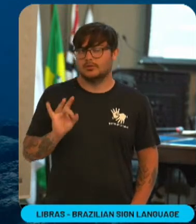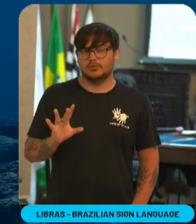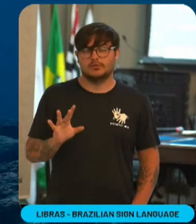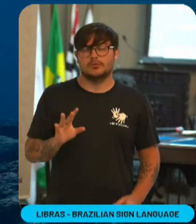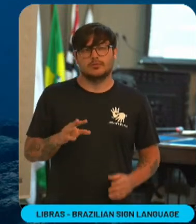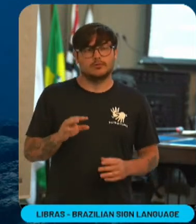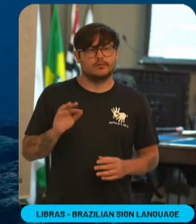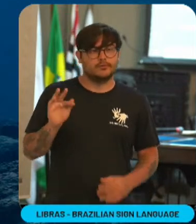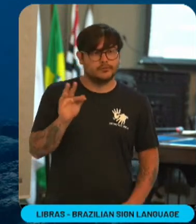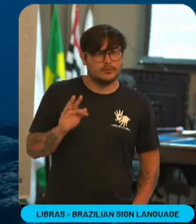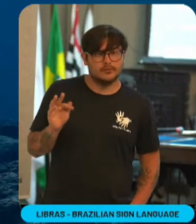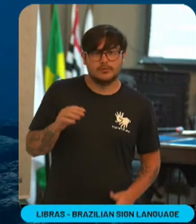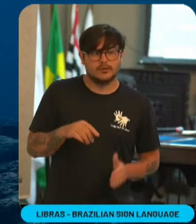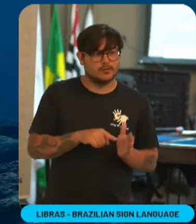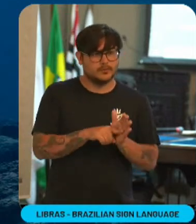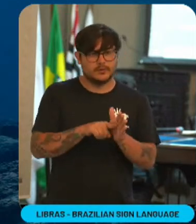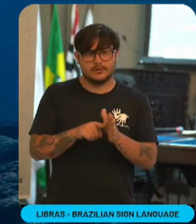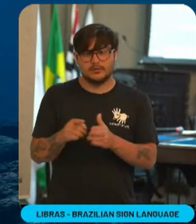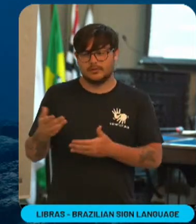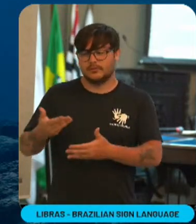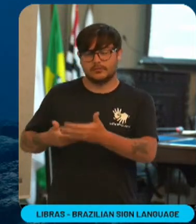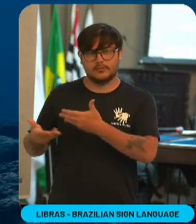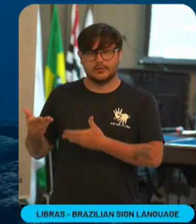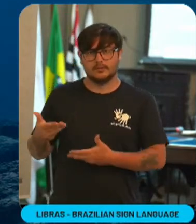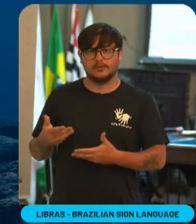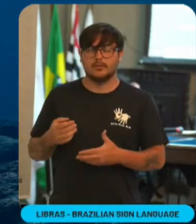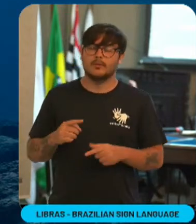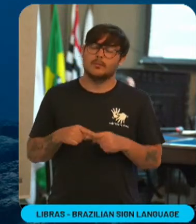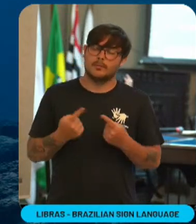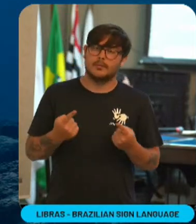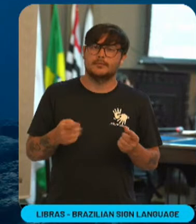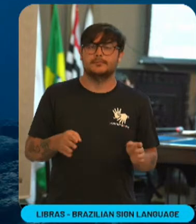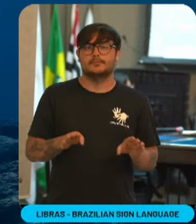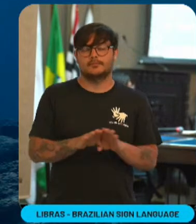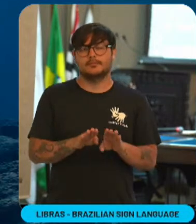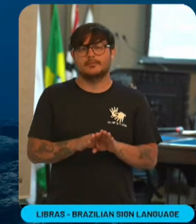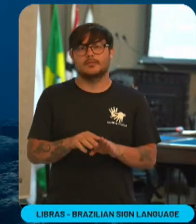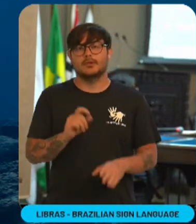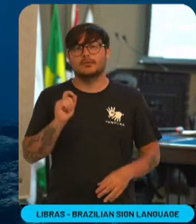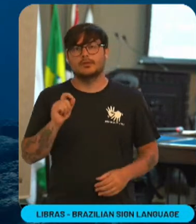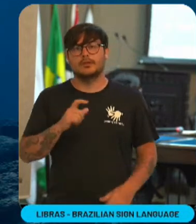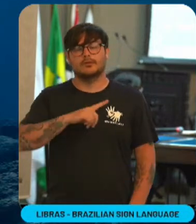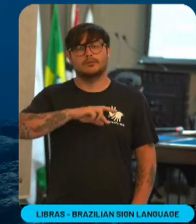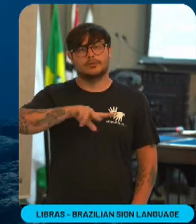internalize uh, with other peers